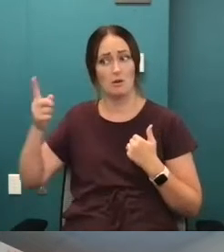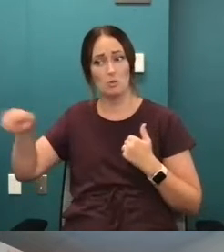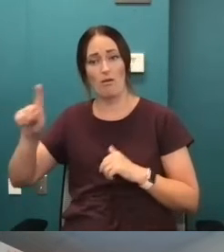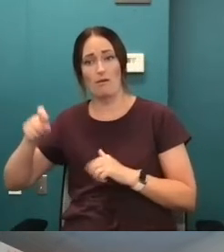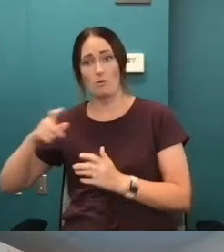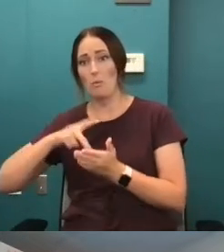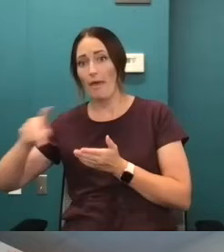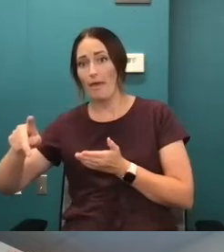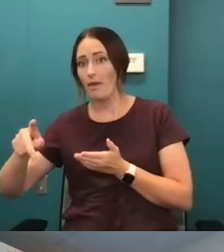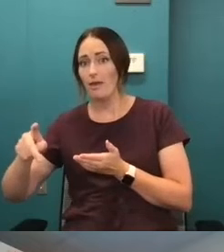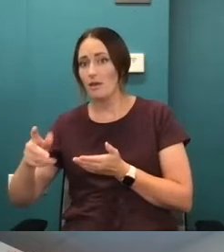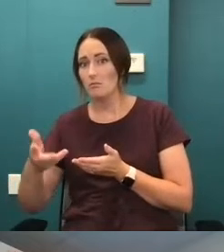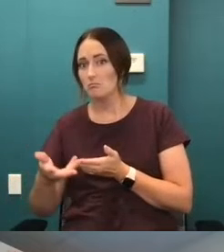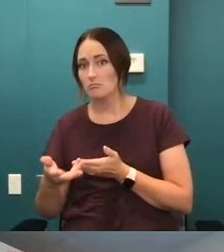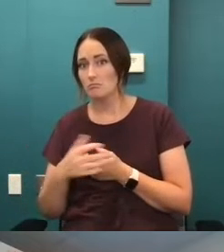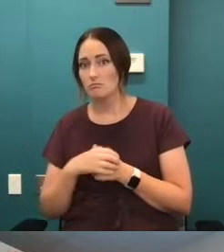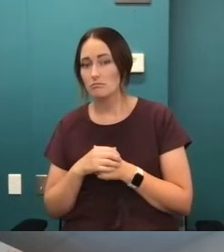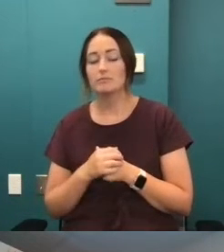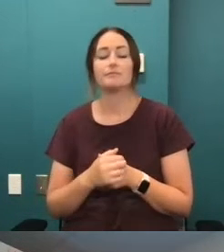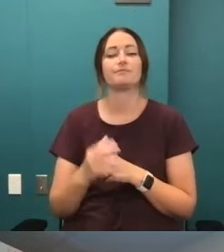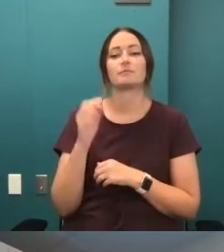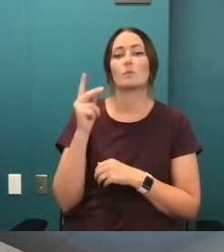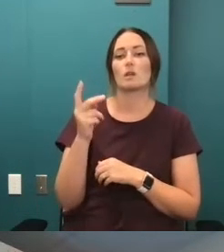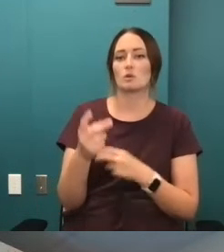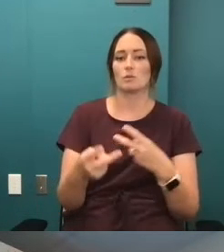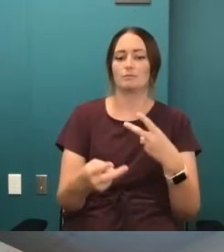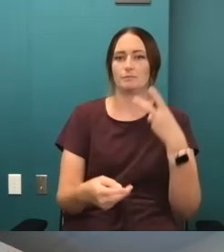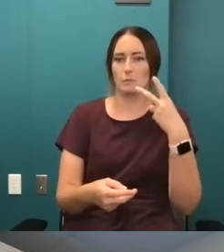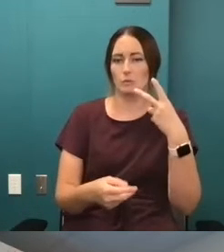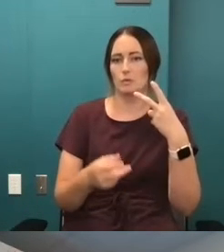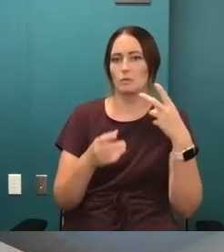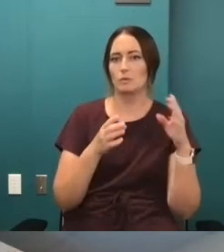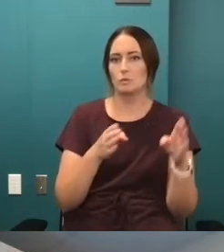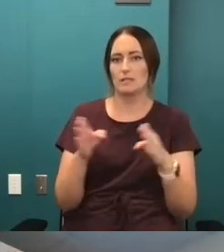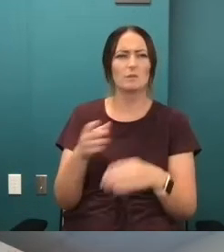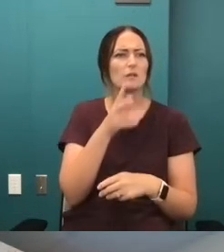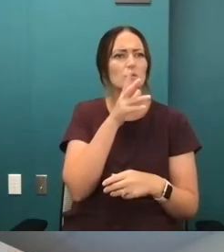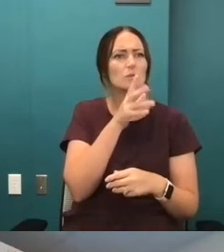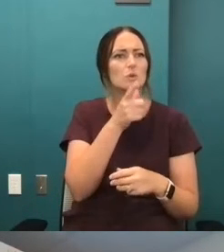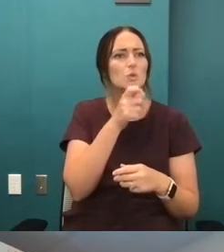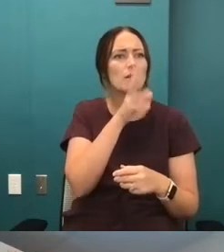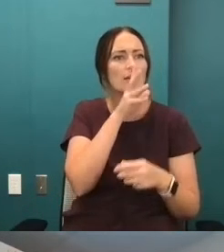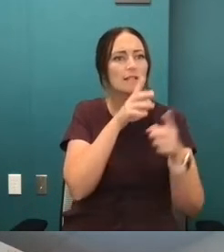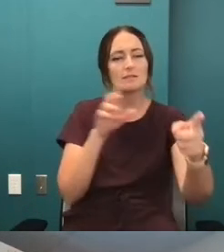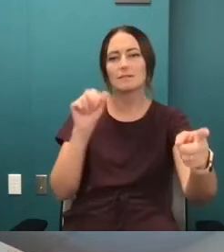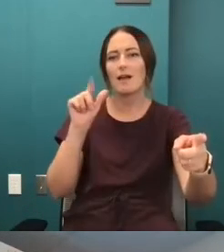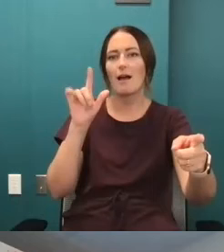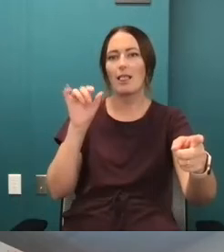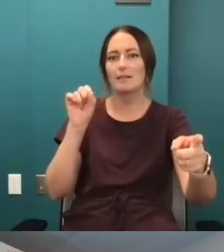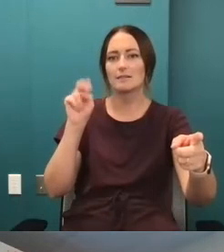it? Okay, so there's two different ways. Is it, who's talking? Sorry, it's